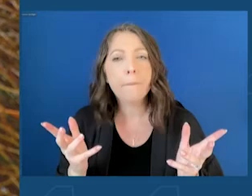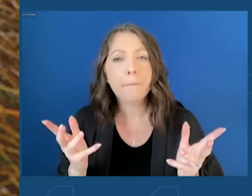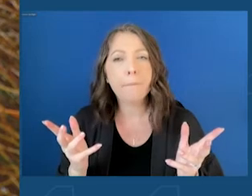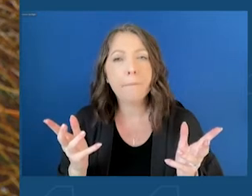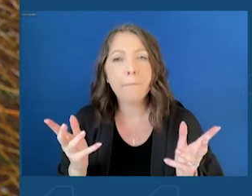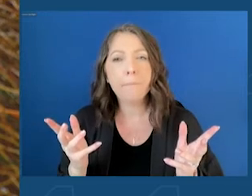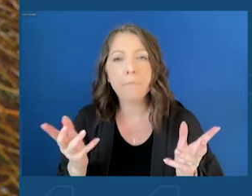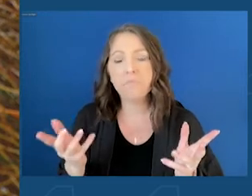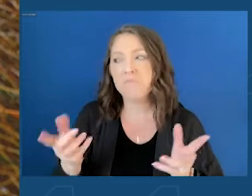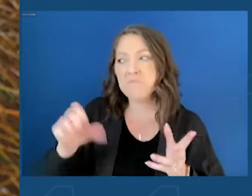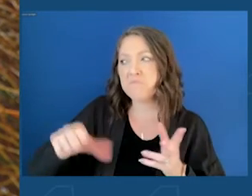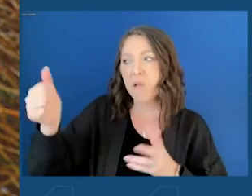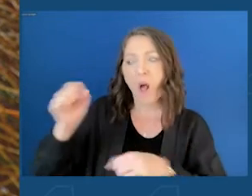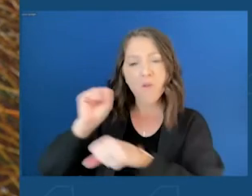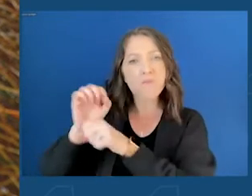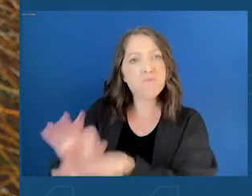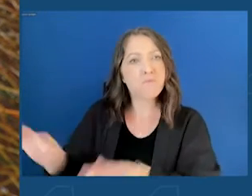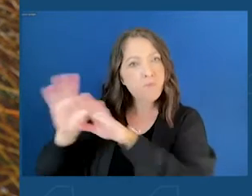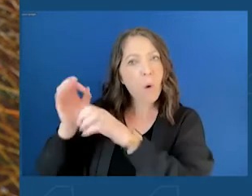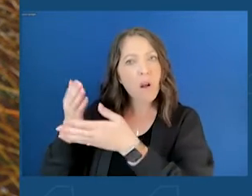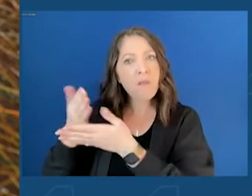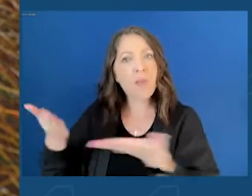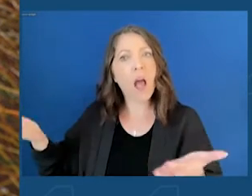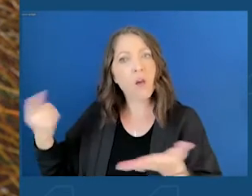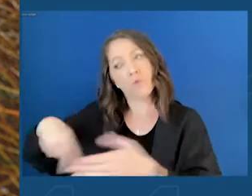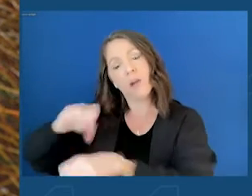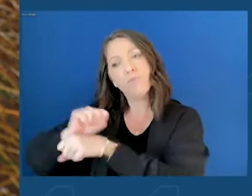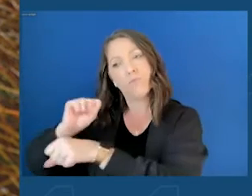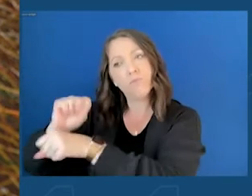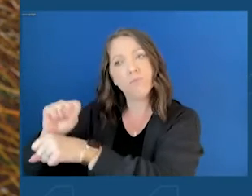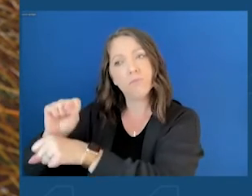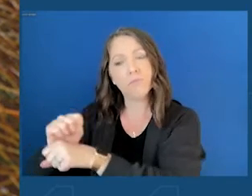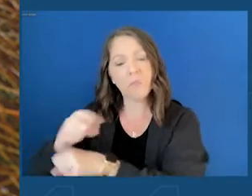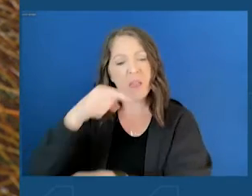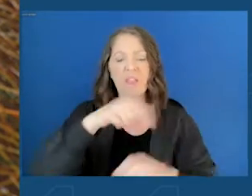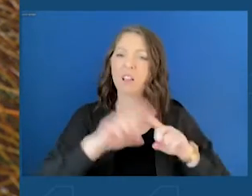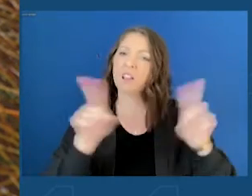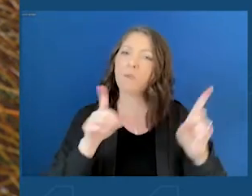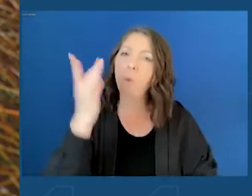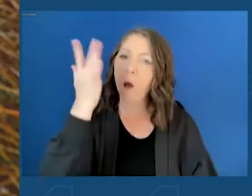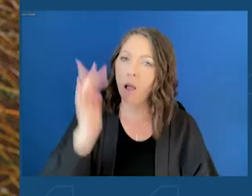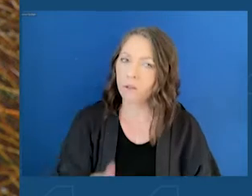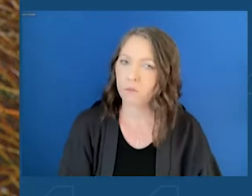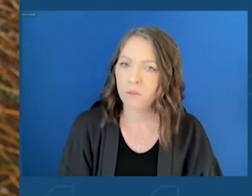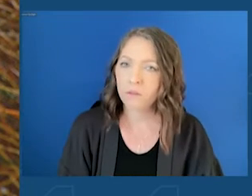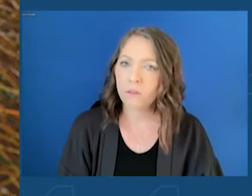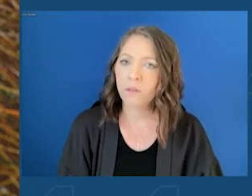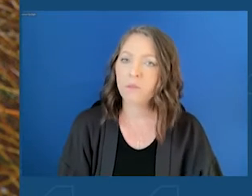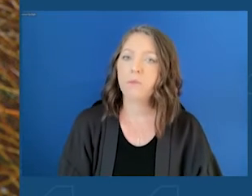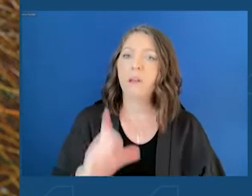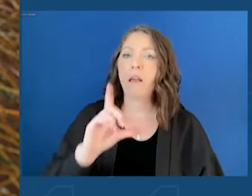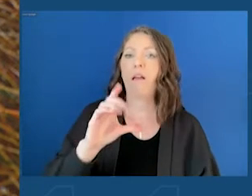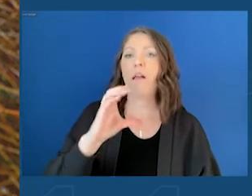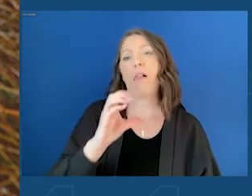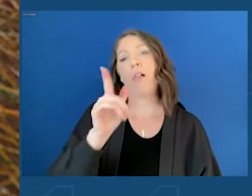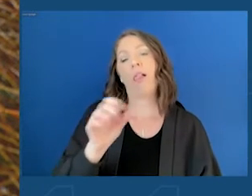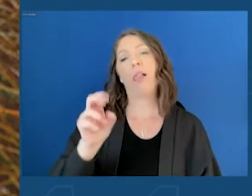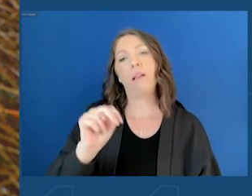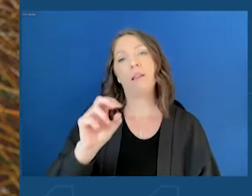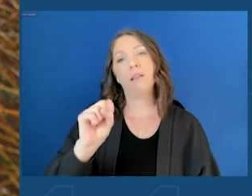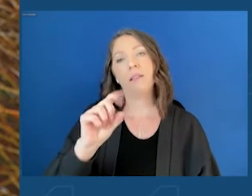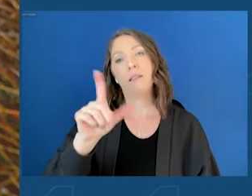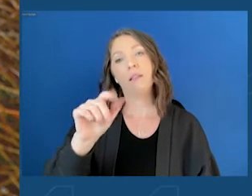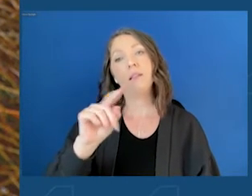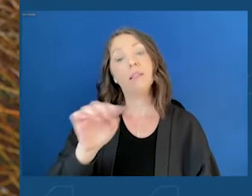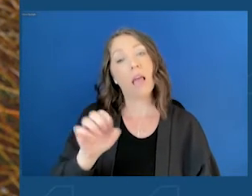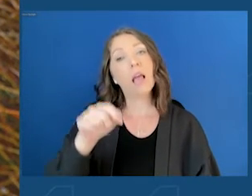on every single day? And I believe that what separates Clean Slate is that it is